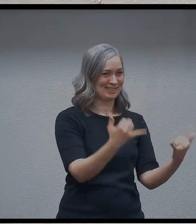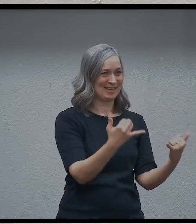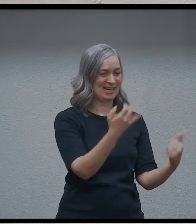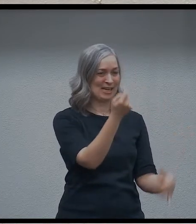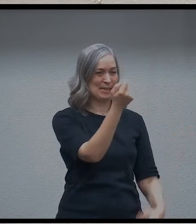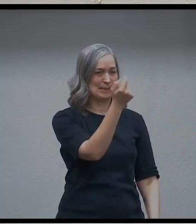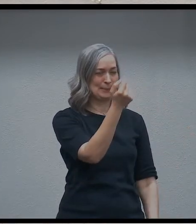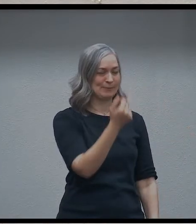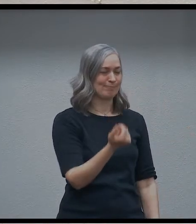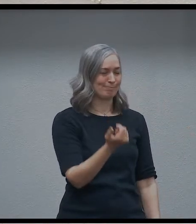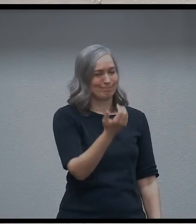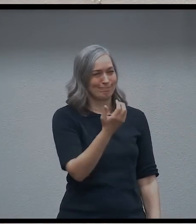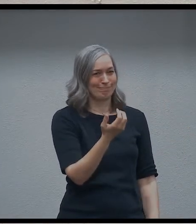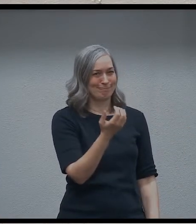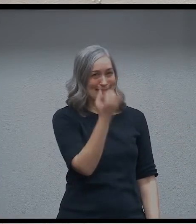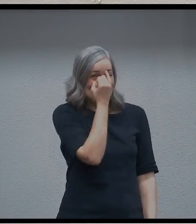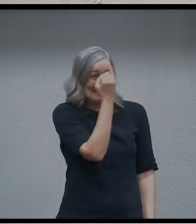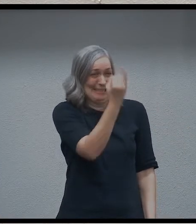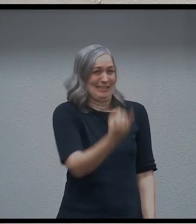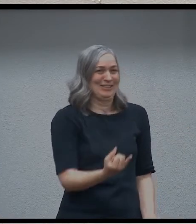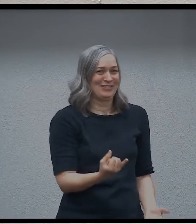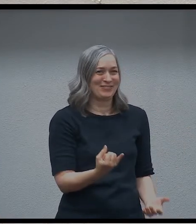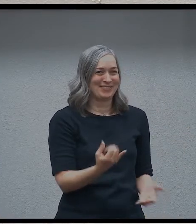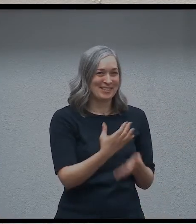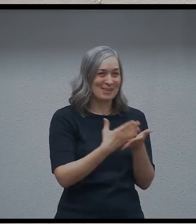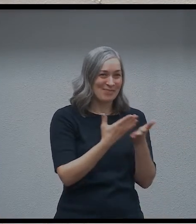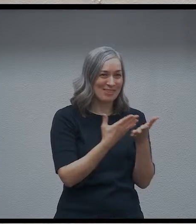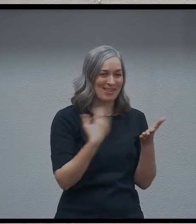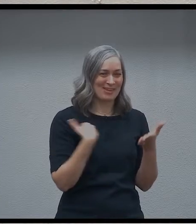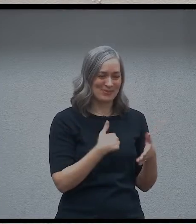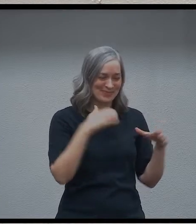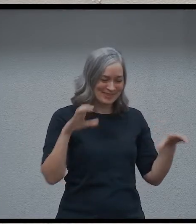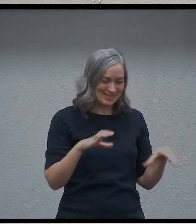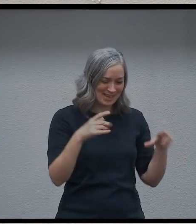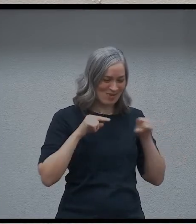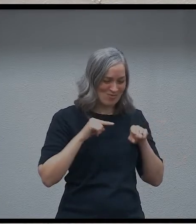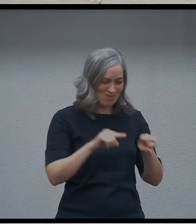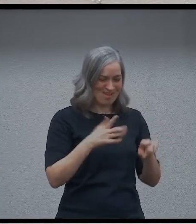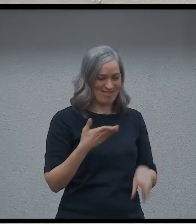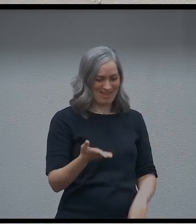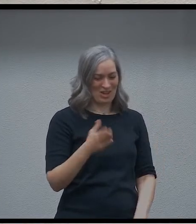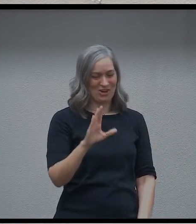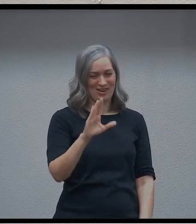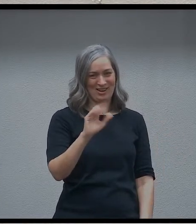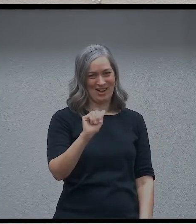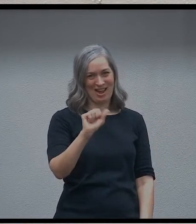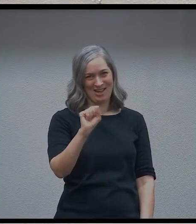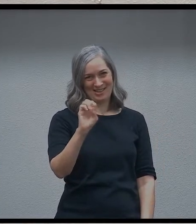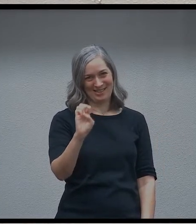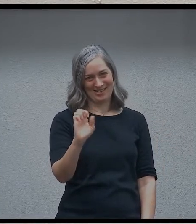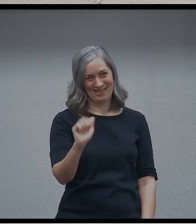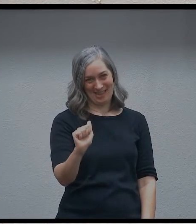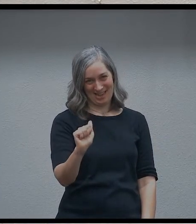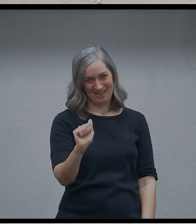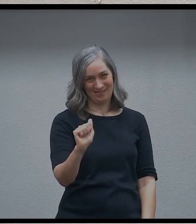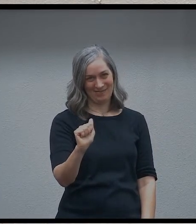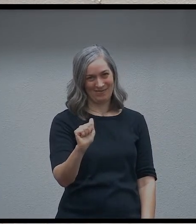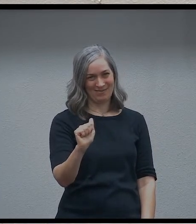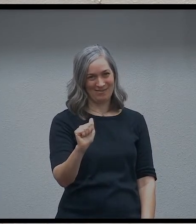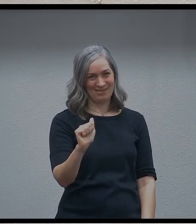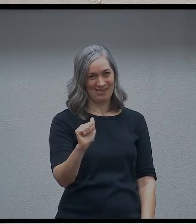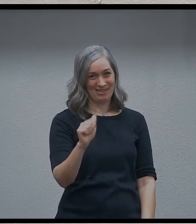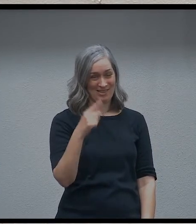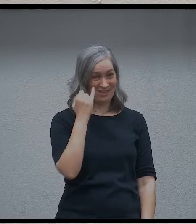just gives you a little idea of just some of the things that we did while at Casa. And if you want my